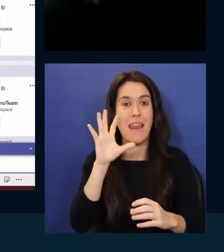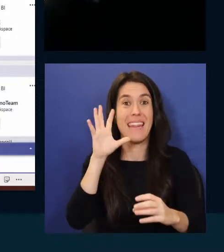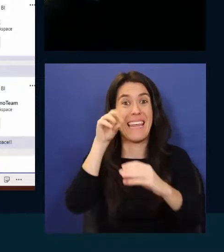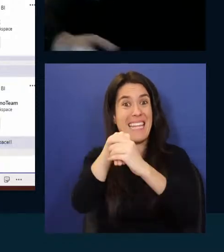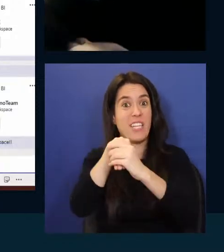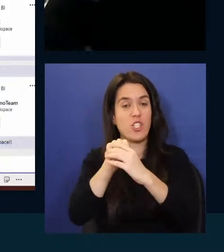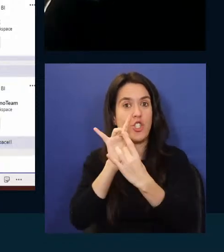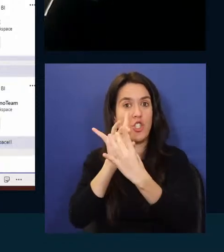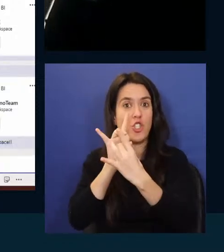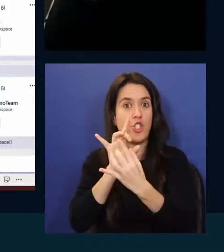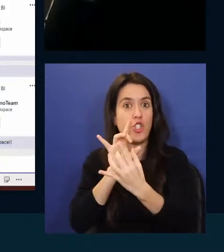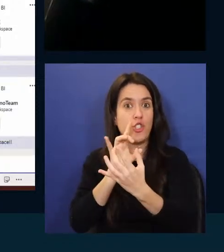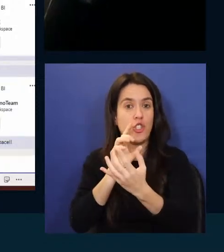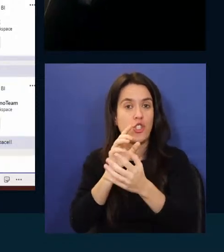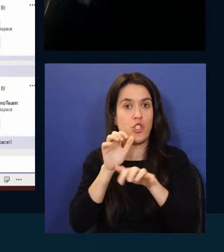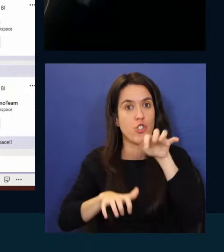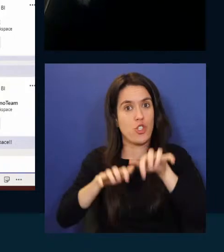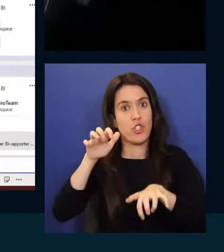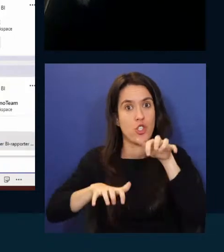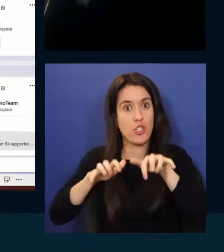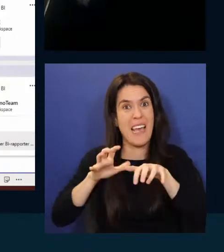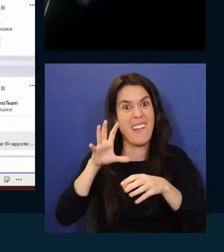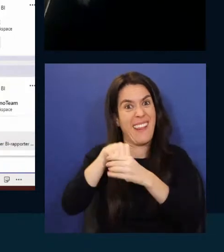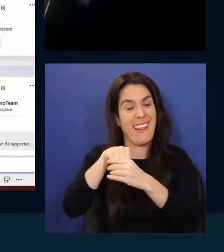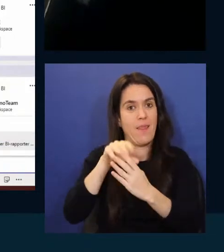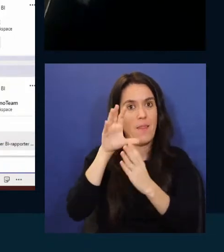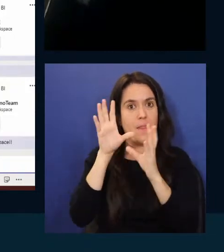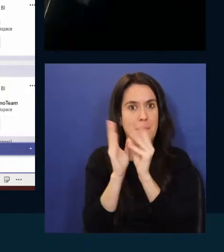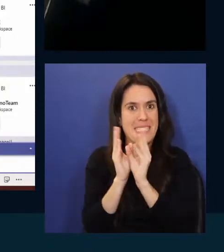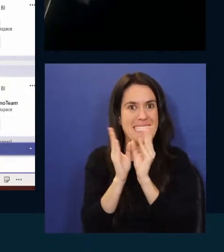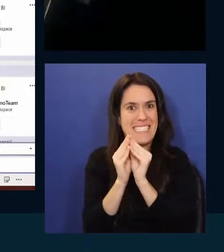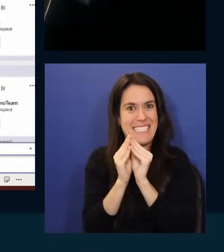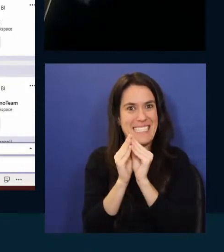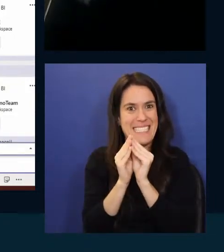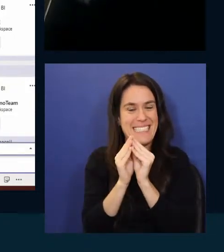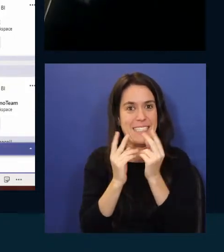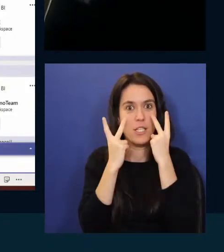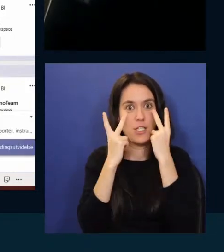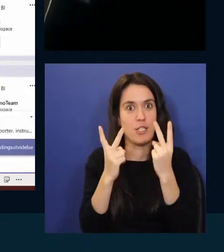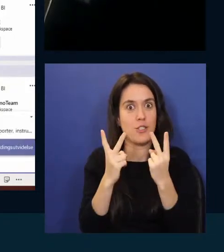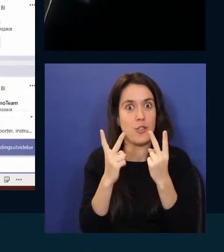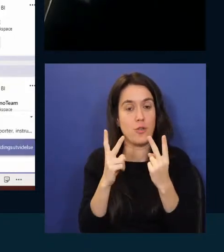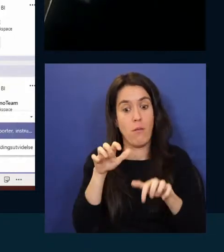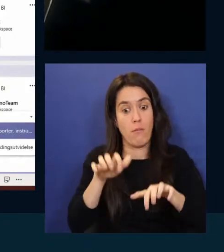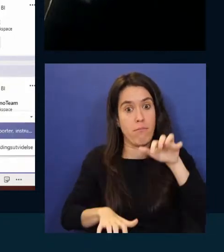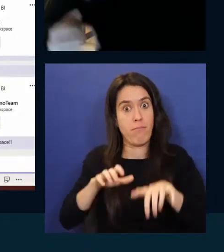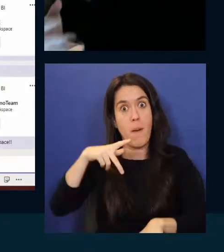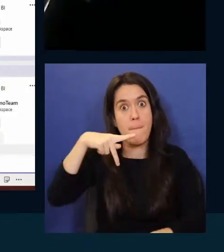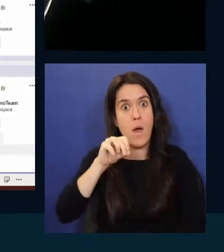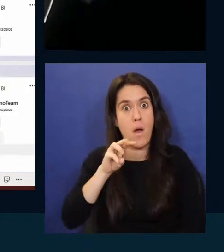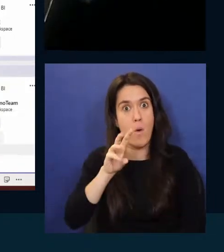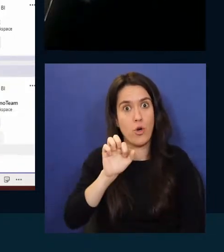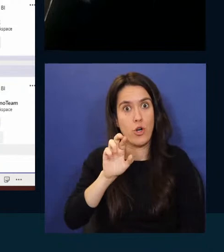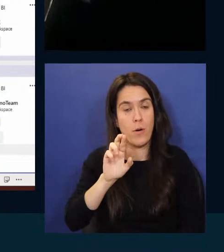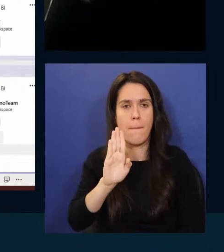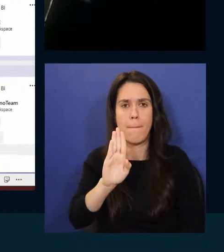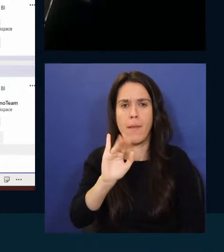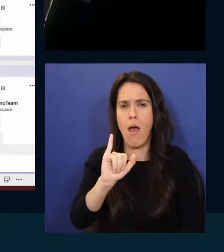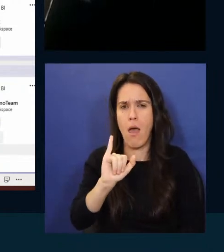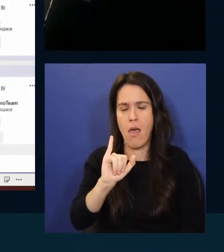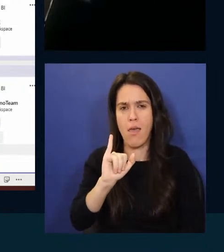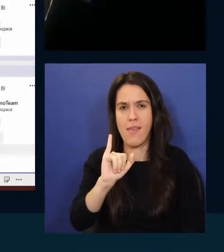search experience from within the meeting. So then you can just write Power BI, and of course it's a little